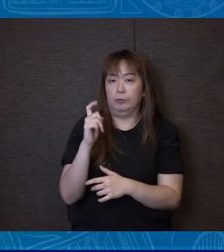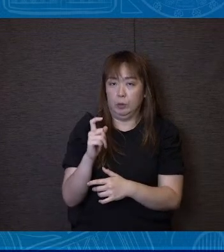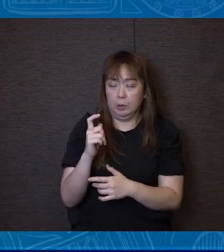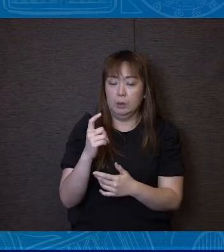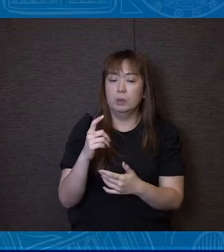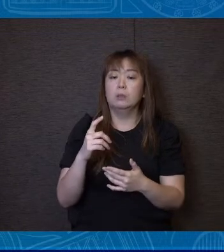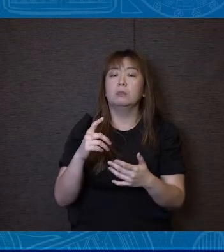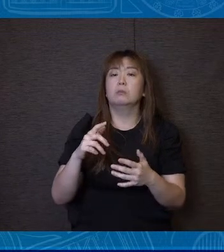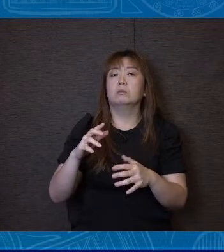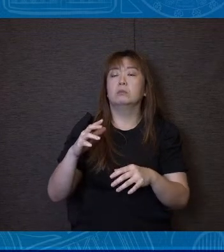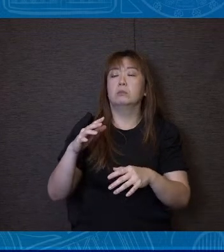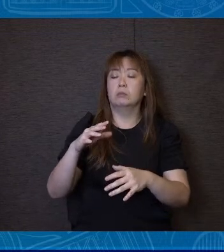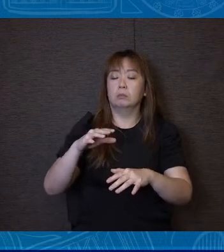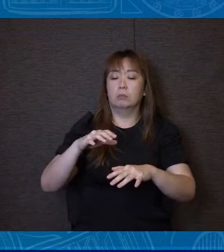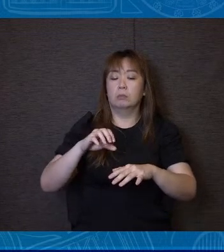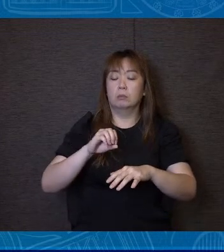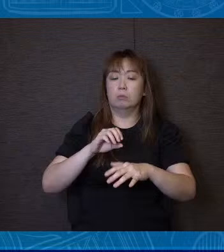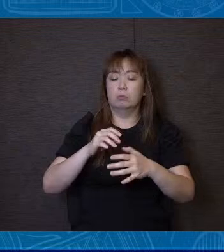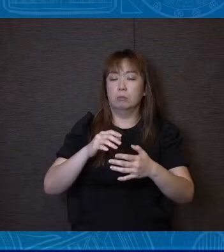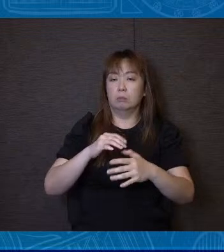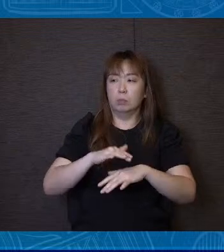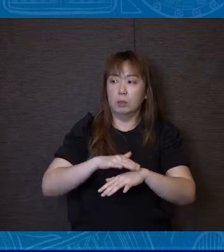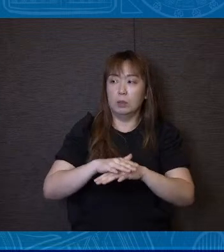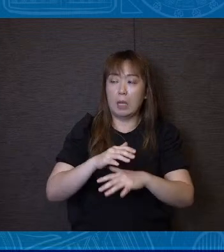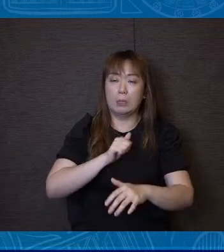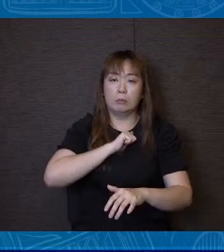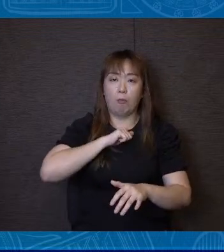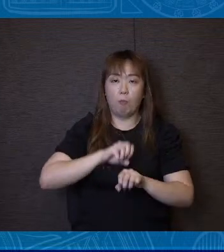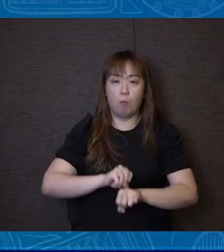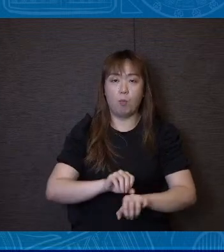is one of the countries that has cell broadcast already.